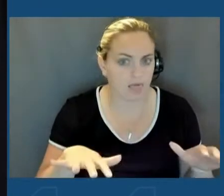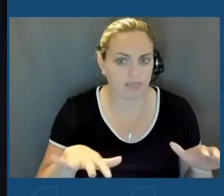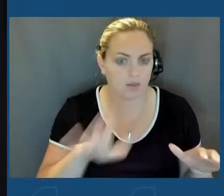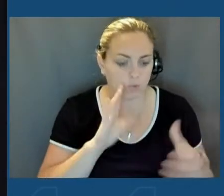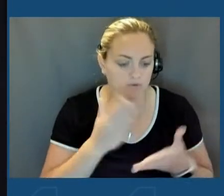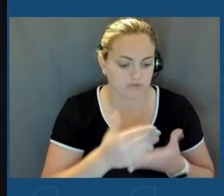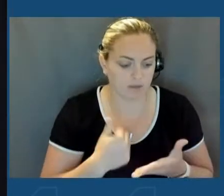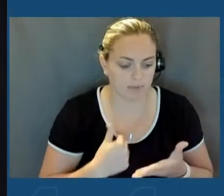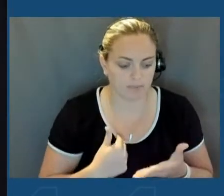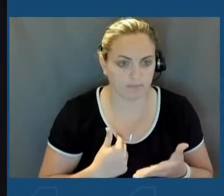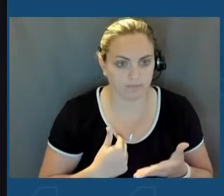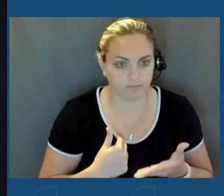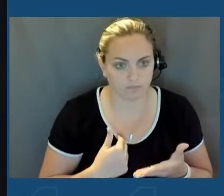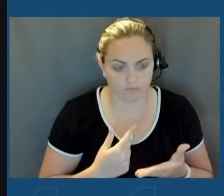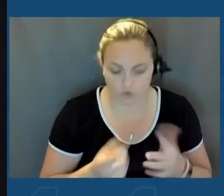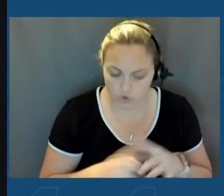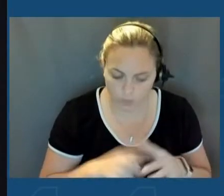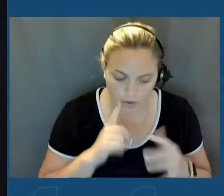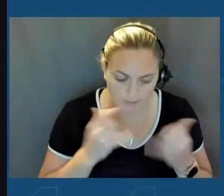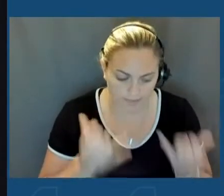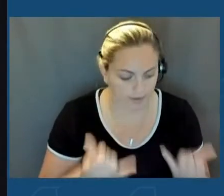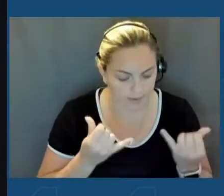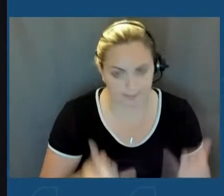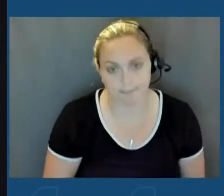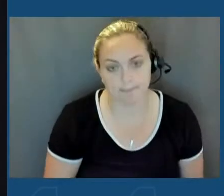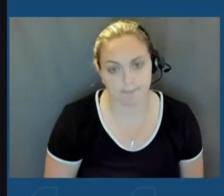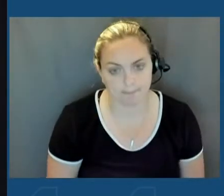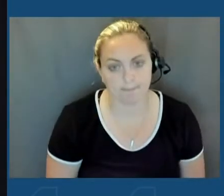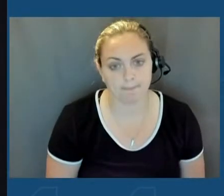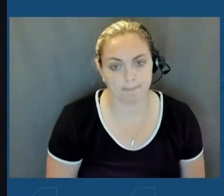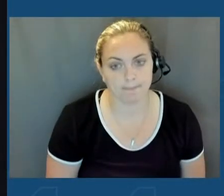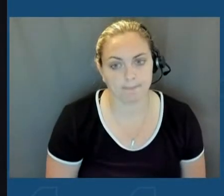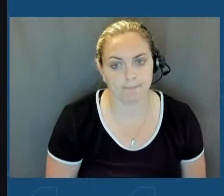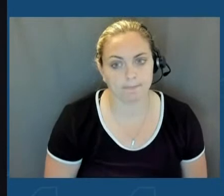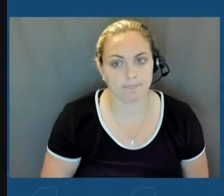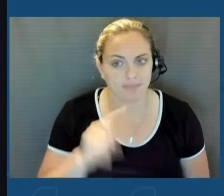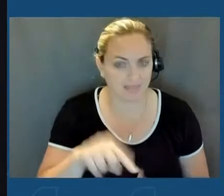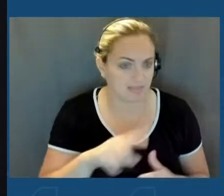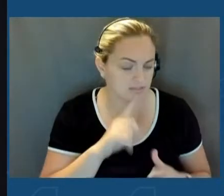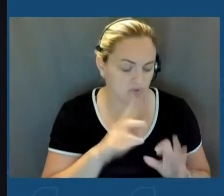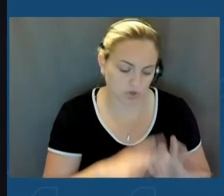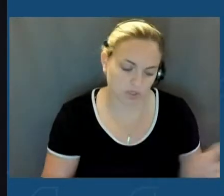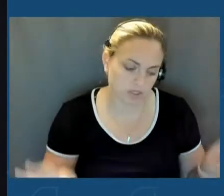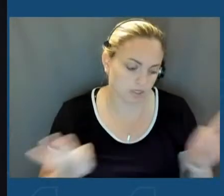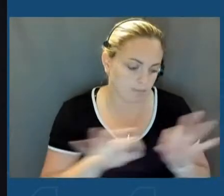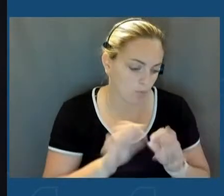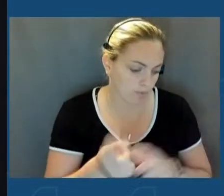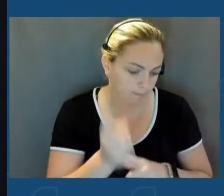me from being here with you today on this very important moment.